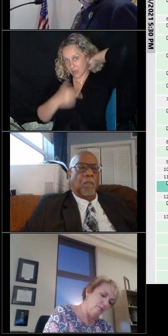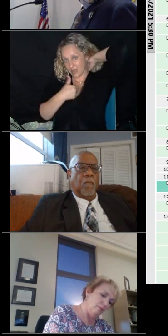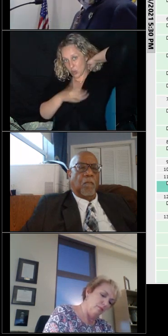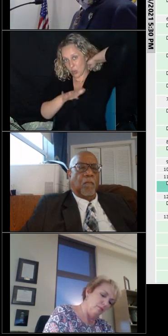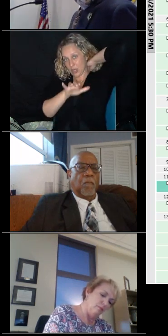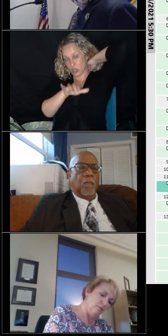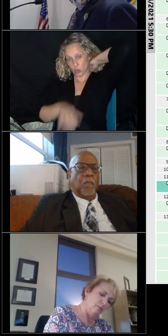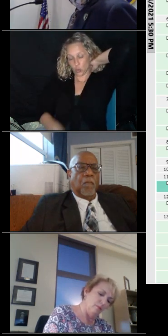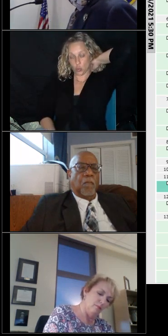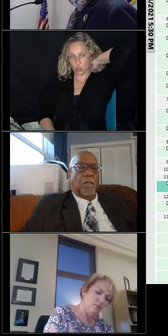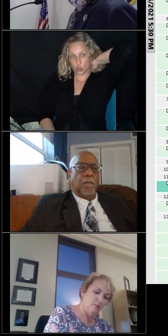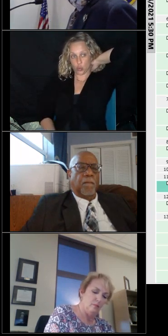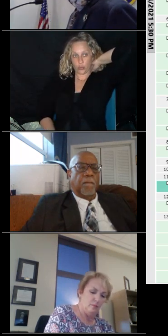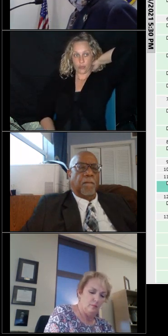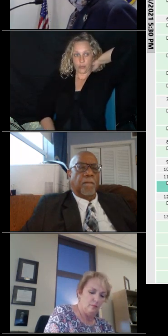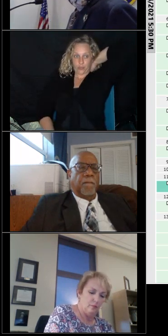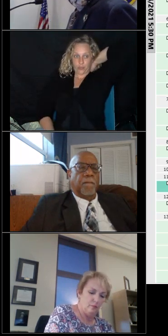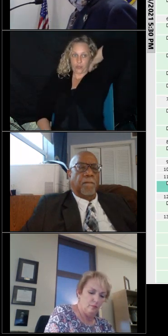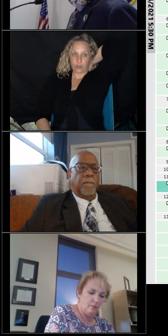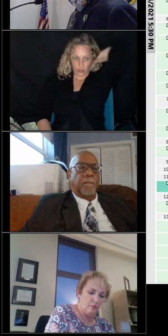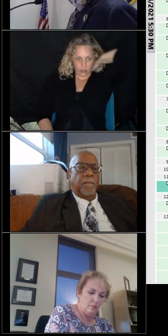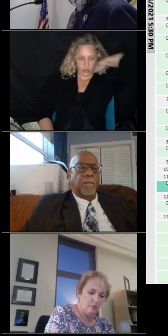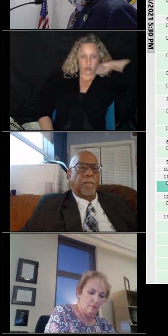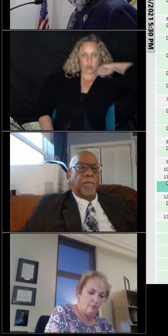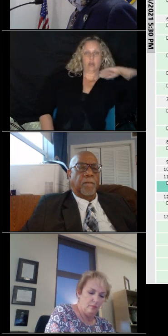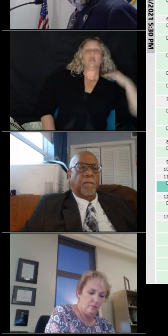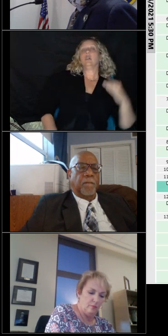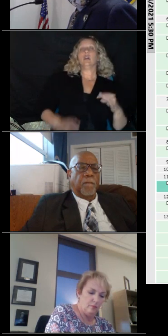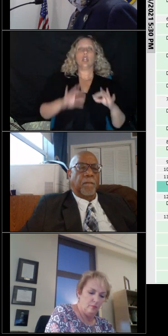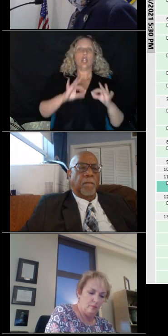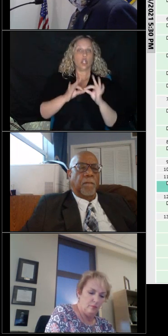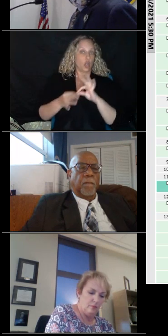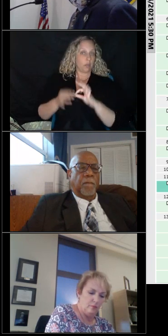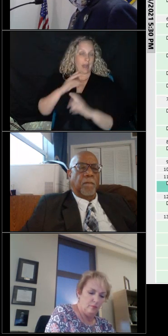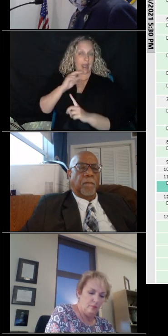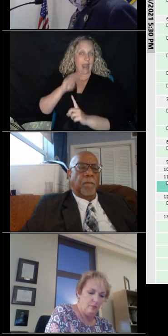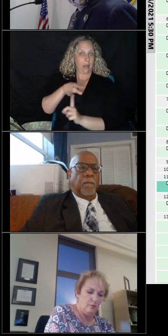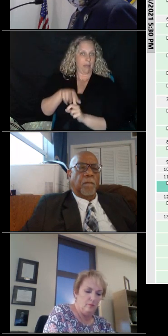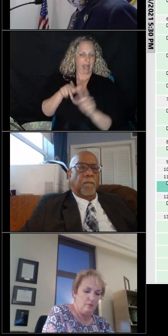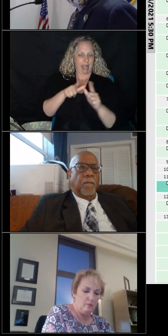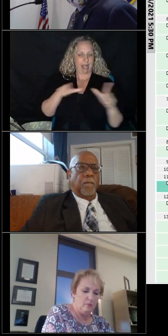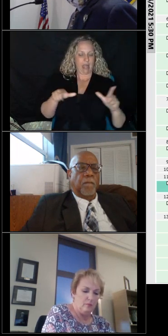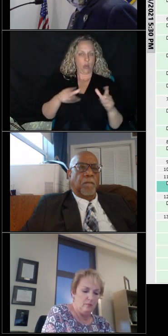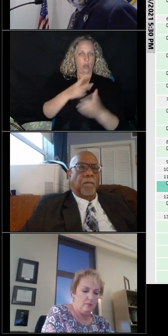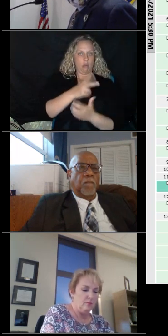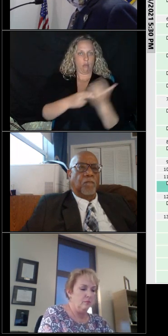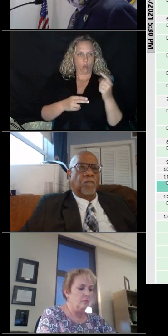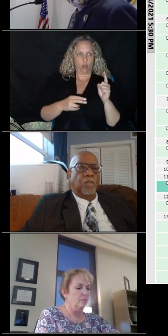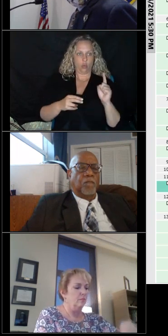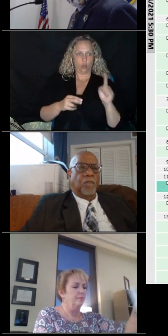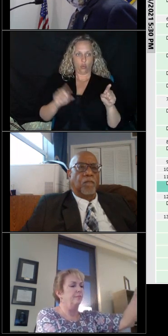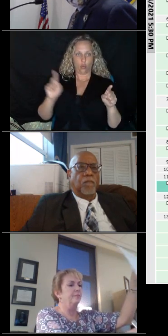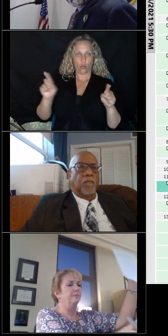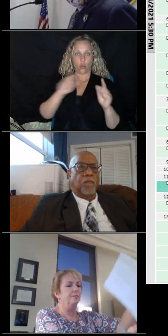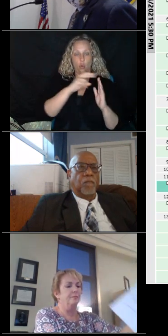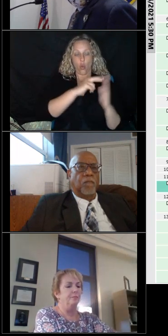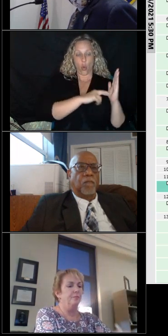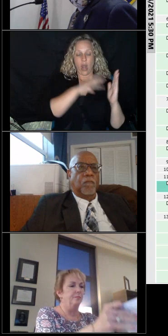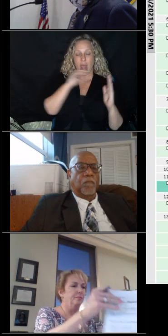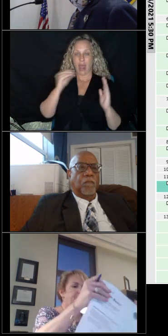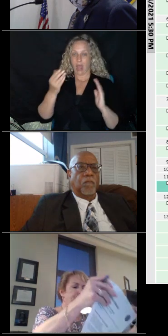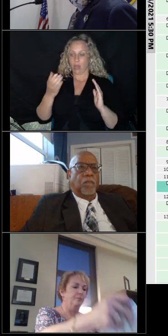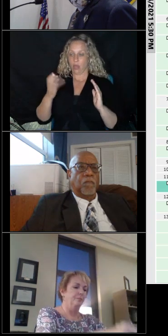do in interpreting and applying the language of both its ordinances and its